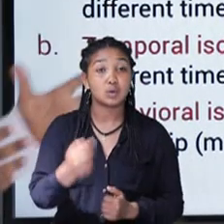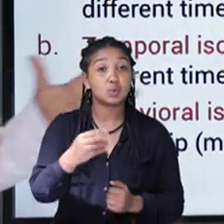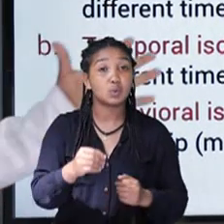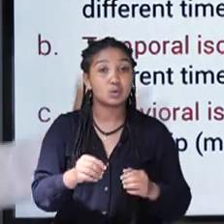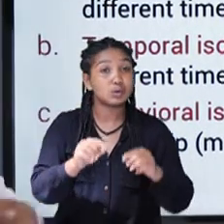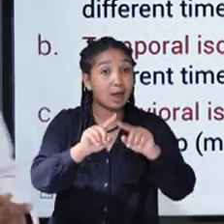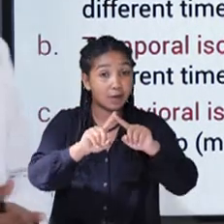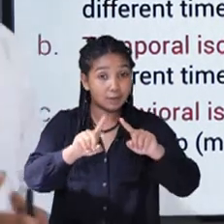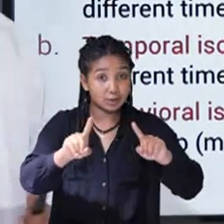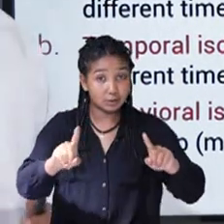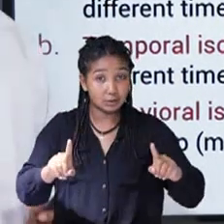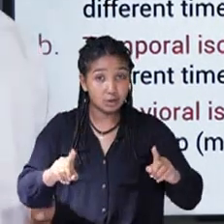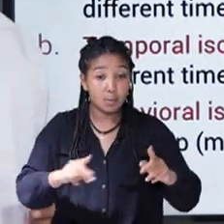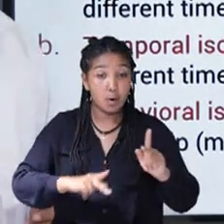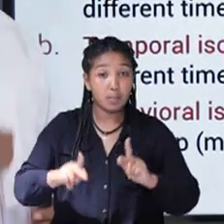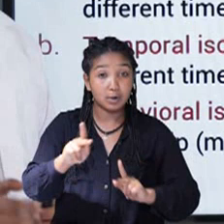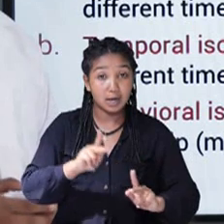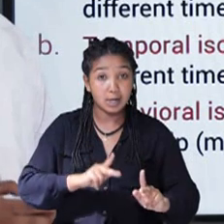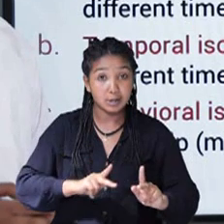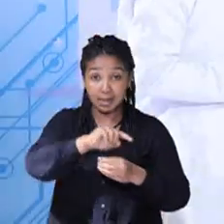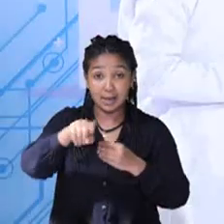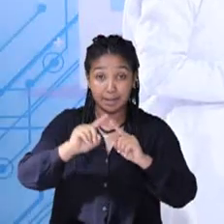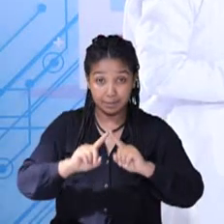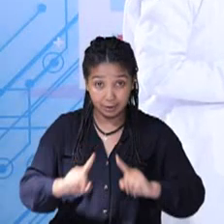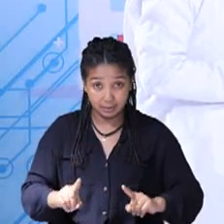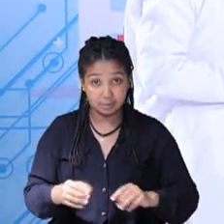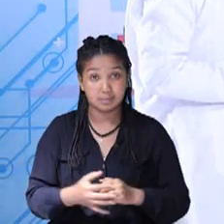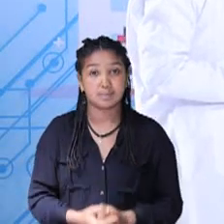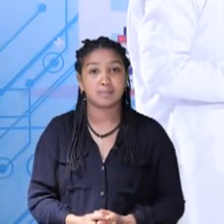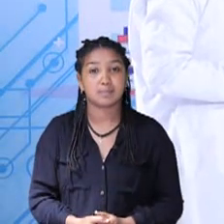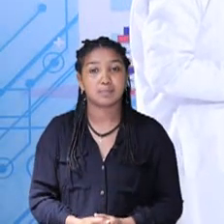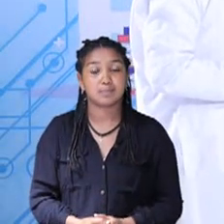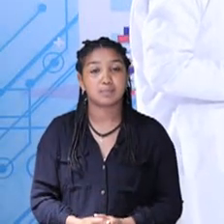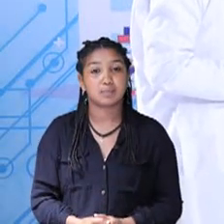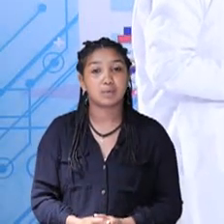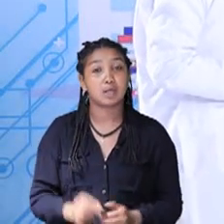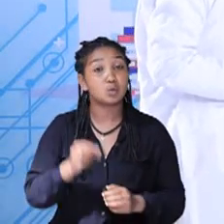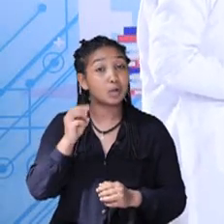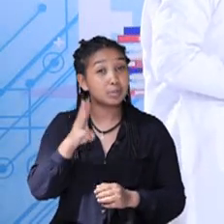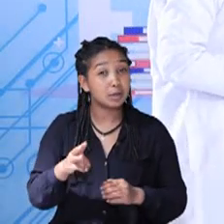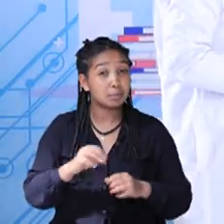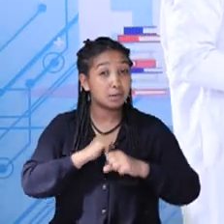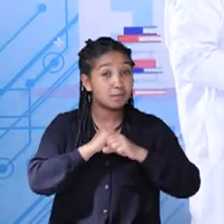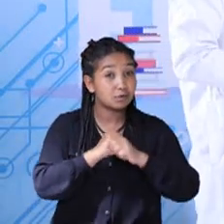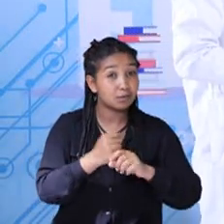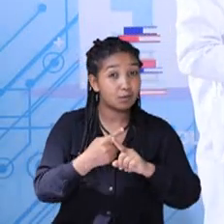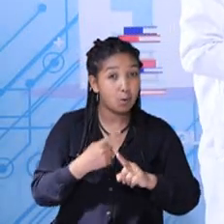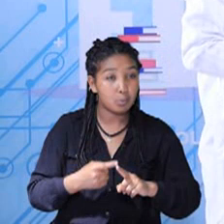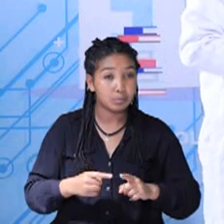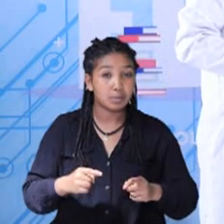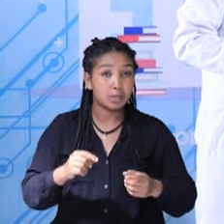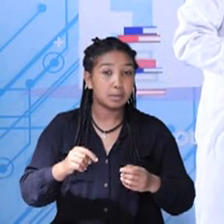Two diverging populations may inhabit the same area, but it will be prevented from